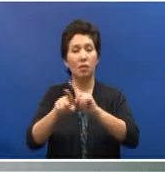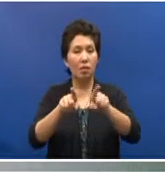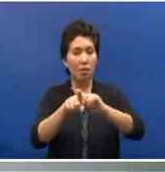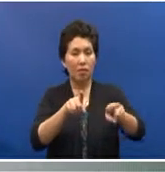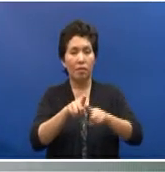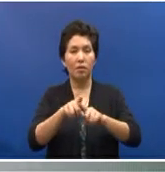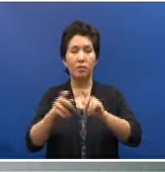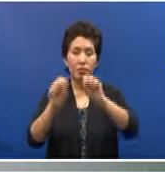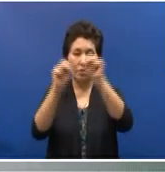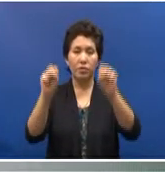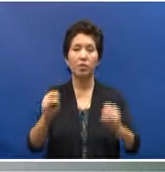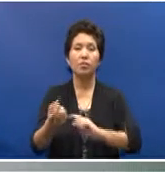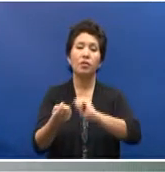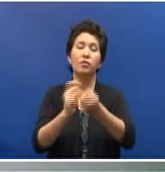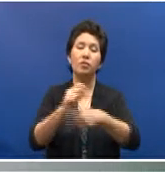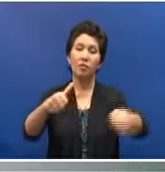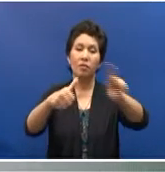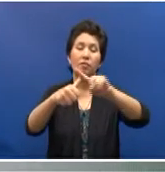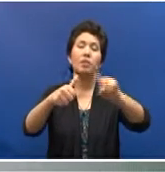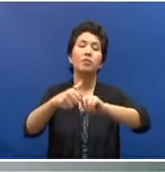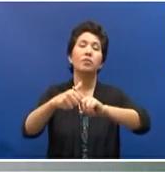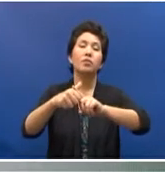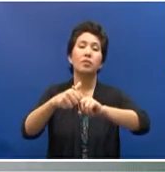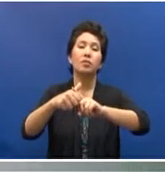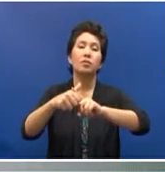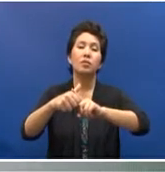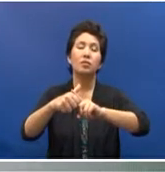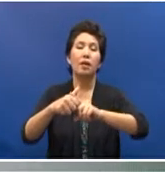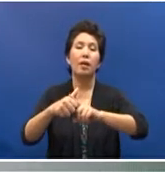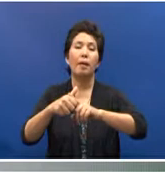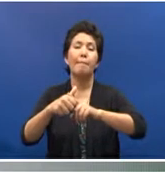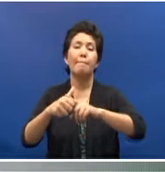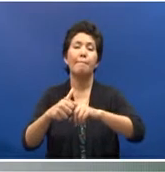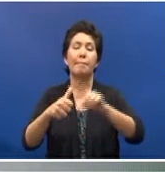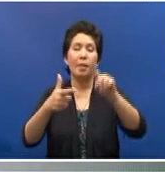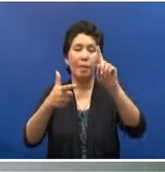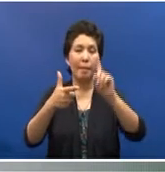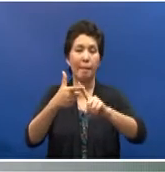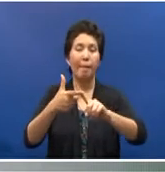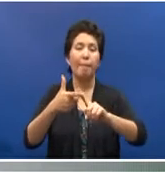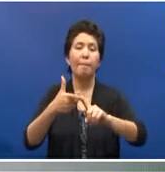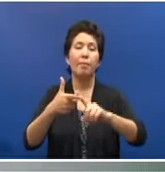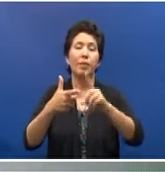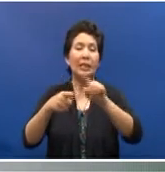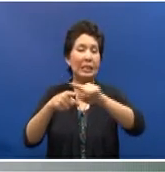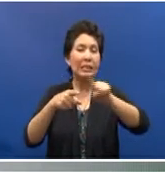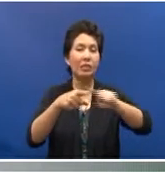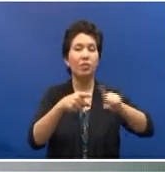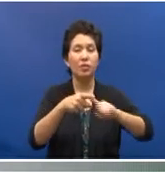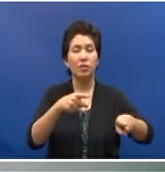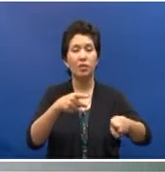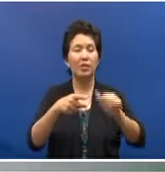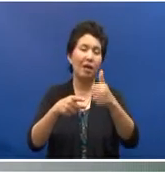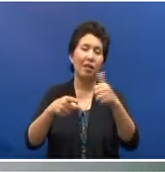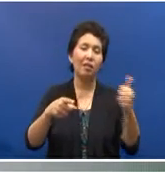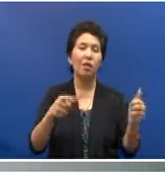of exchange to three. The first one is reciprocity, and then redistributions, and the other